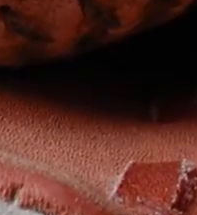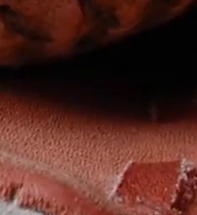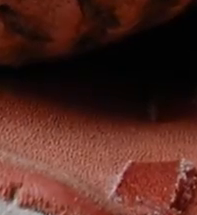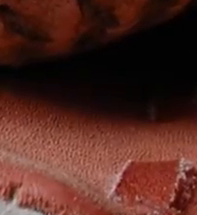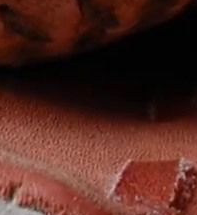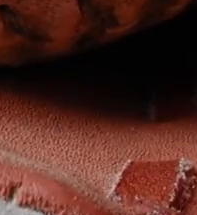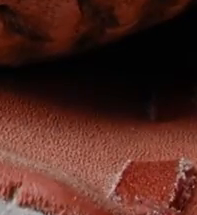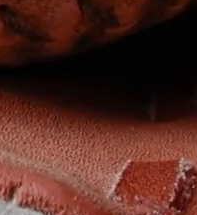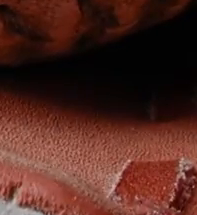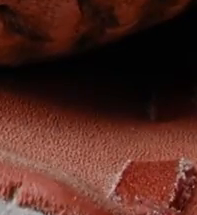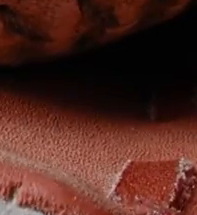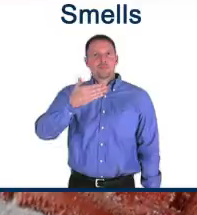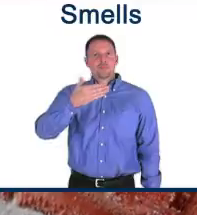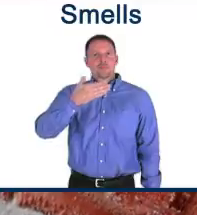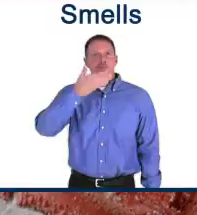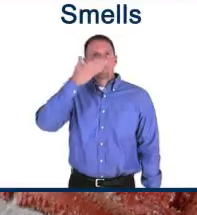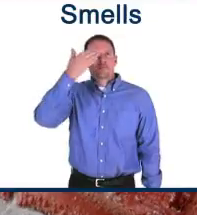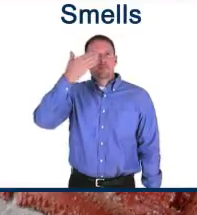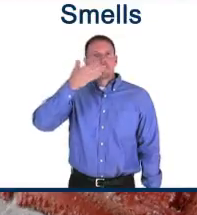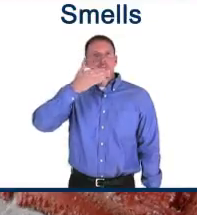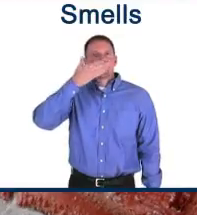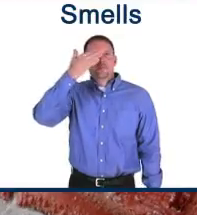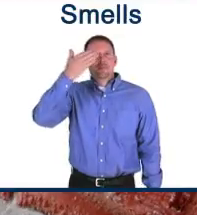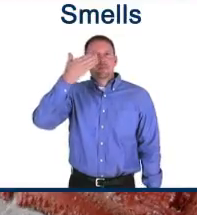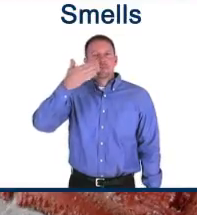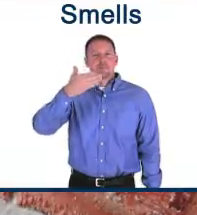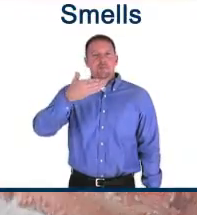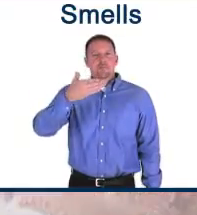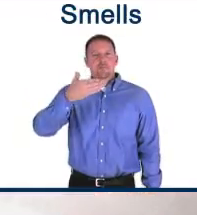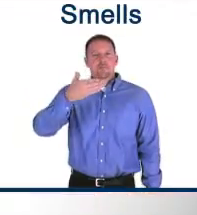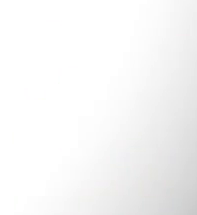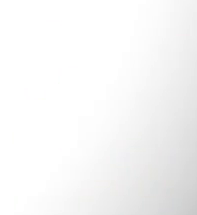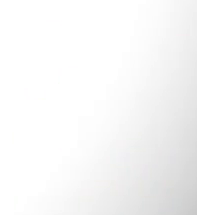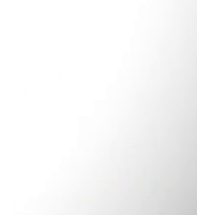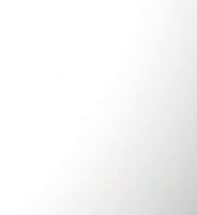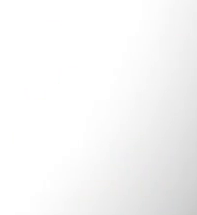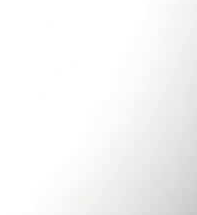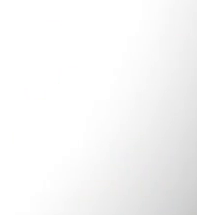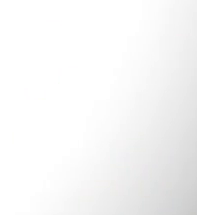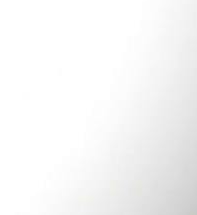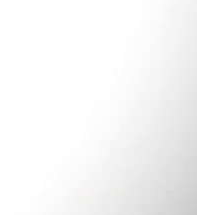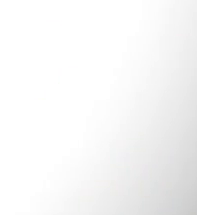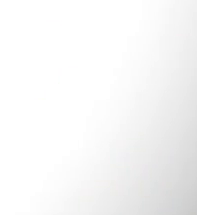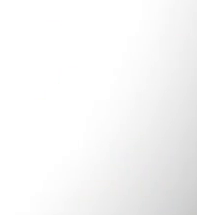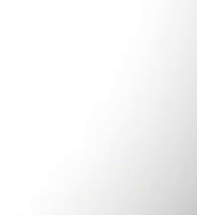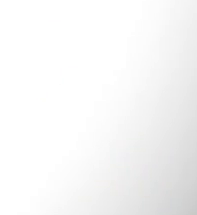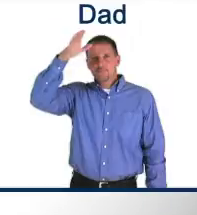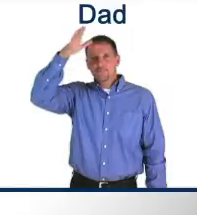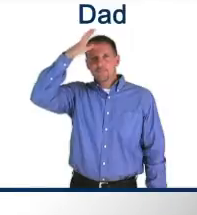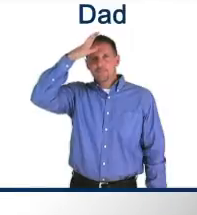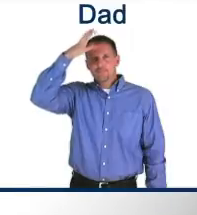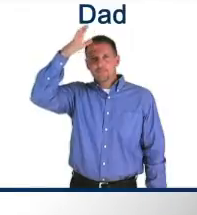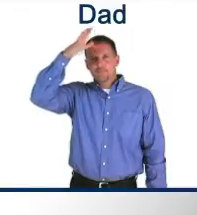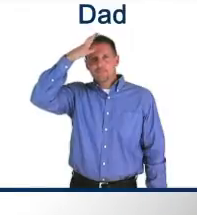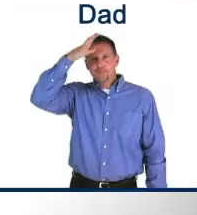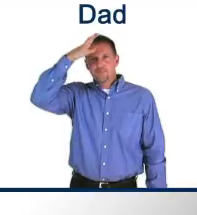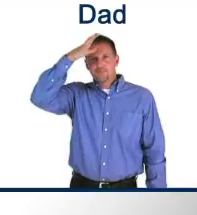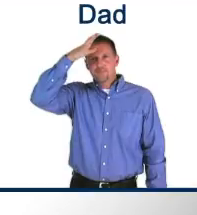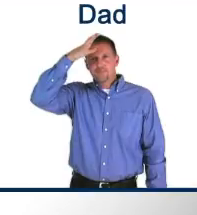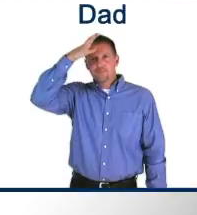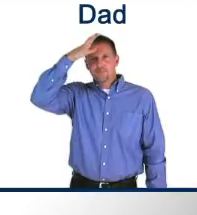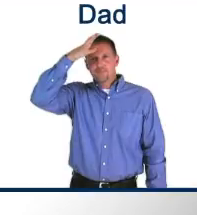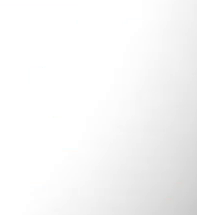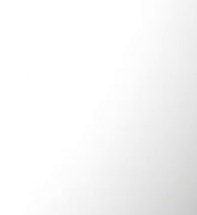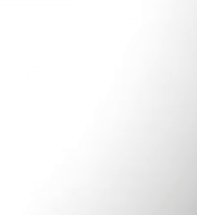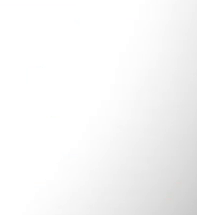happy. His glove smells like it was used a lot. I like the smell because it reminds me of my dad when I'm